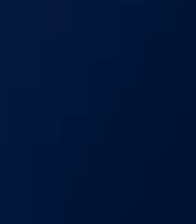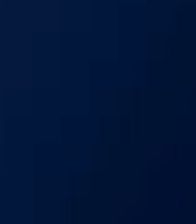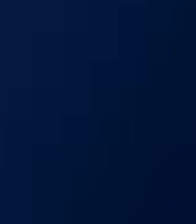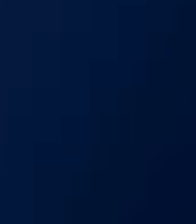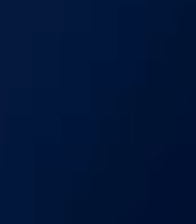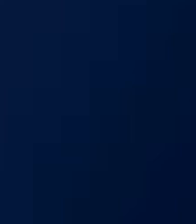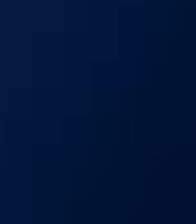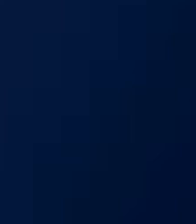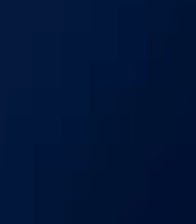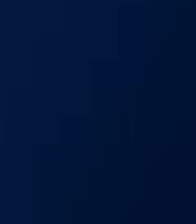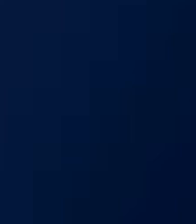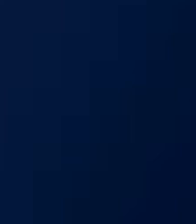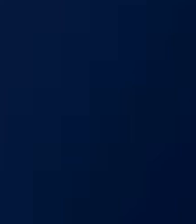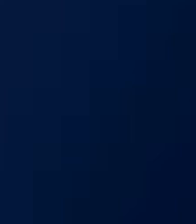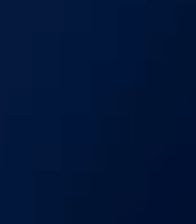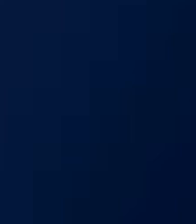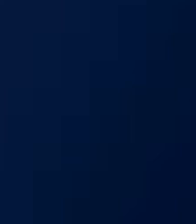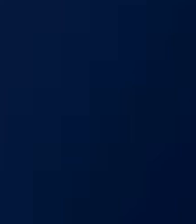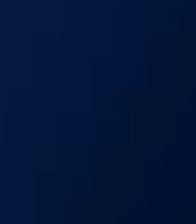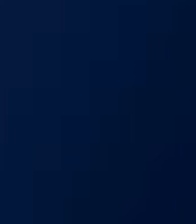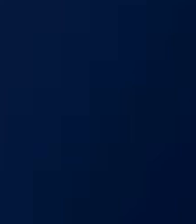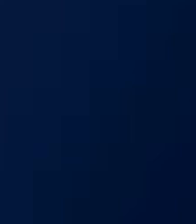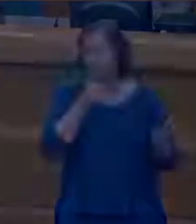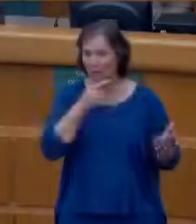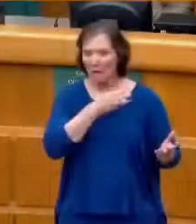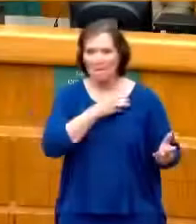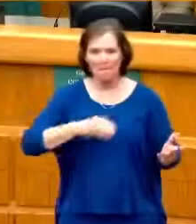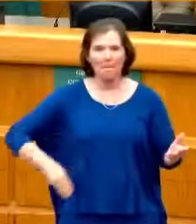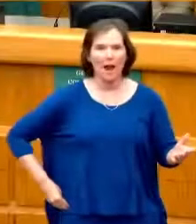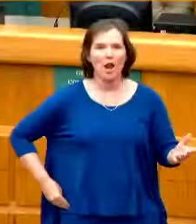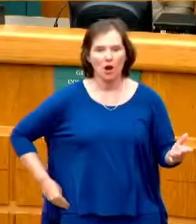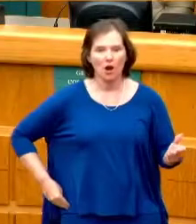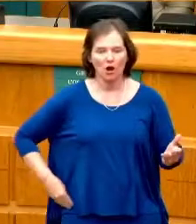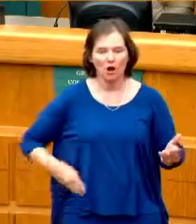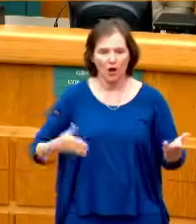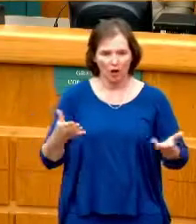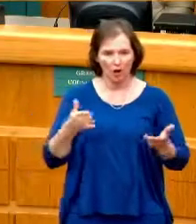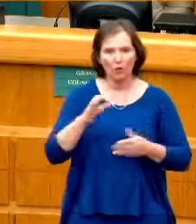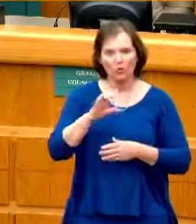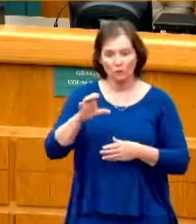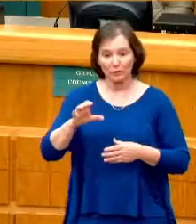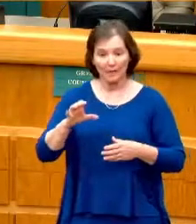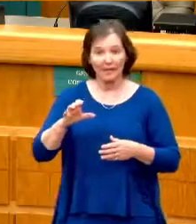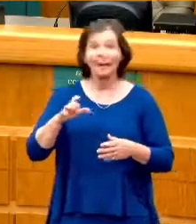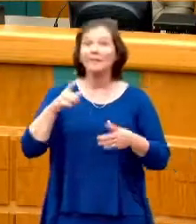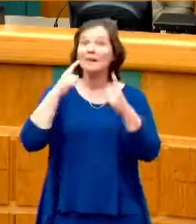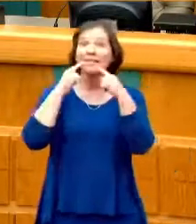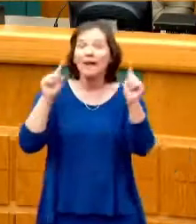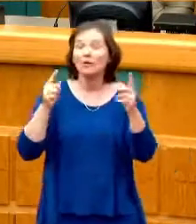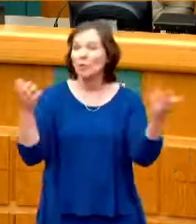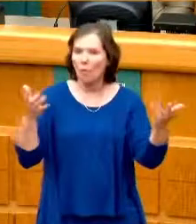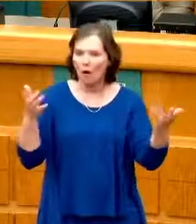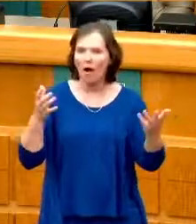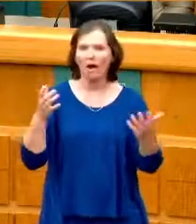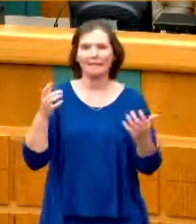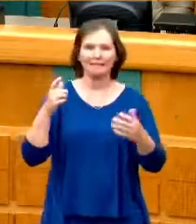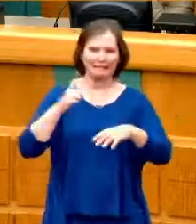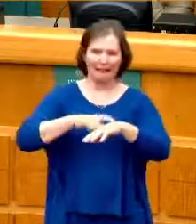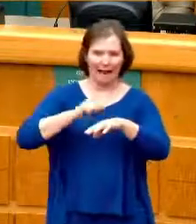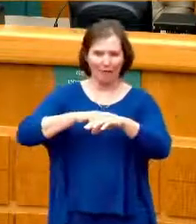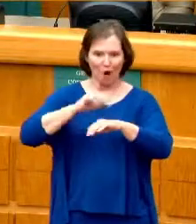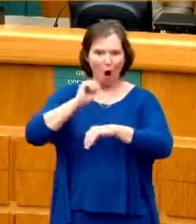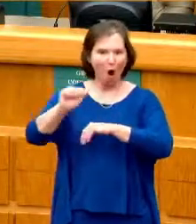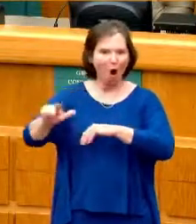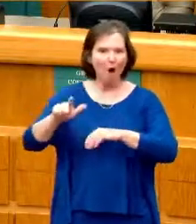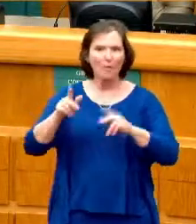let you know that vaccines are available to anyone over 16 who wants one. The wait is over and your time has arrived. As of March